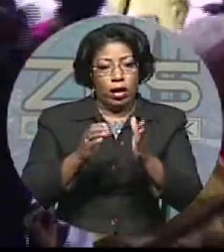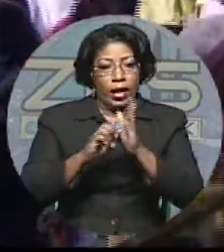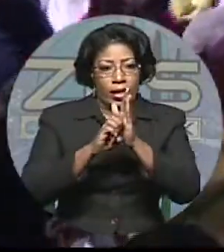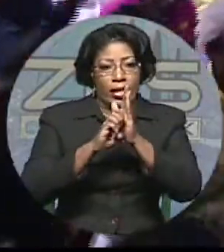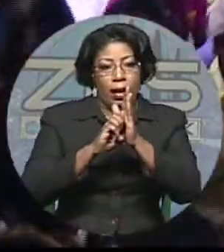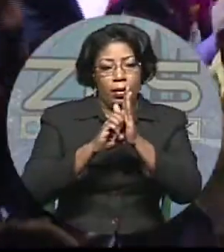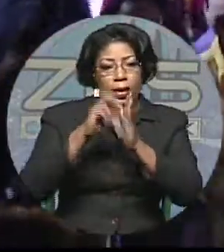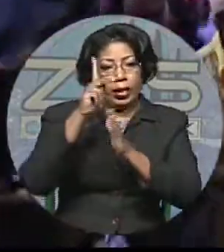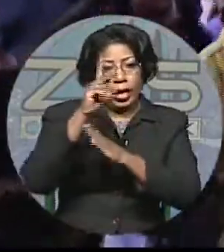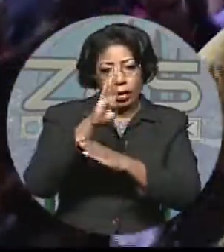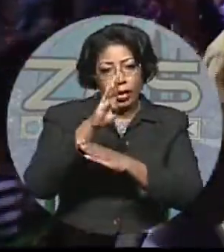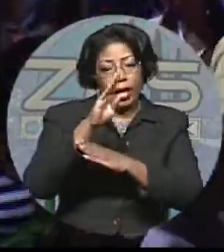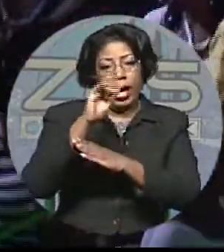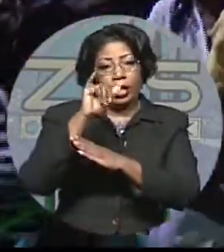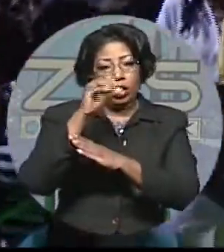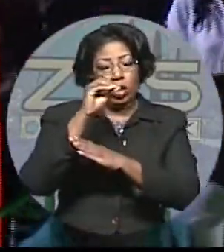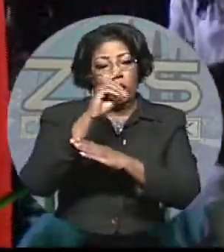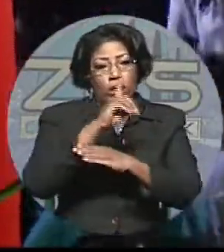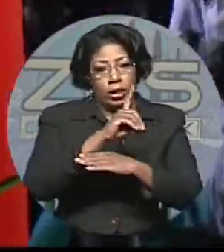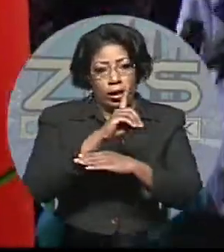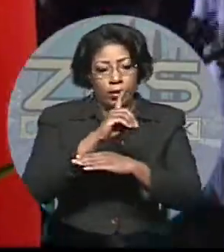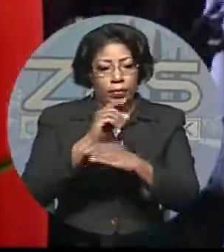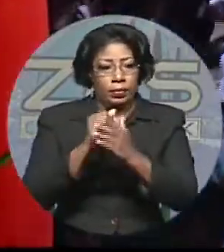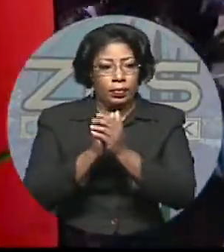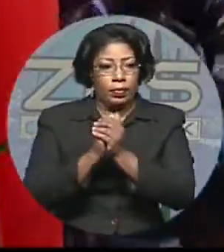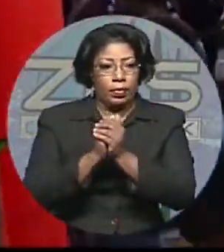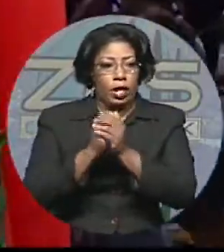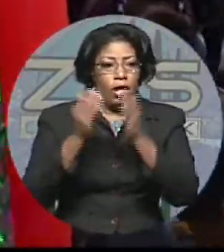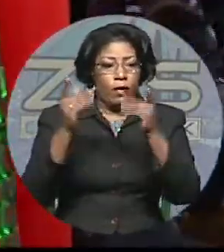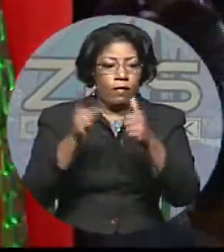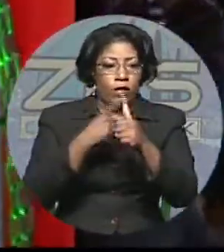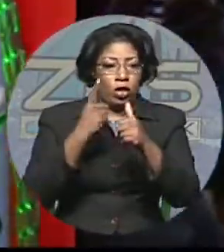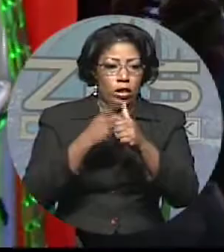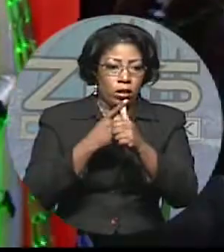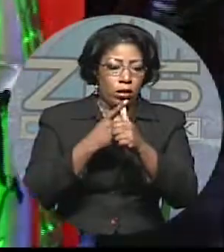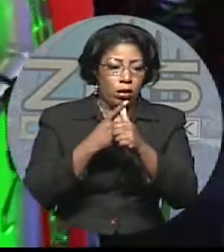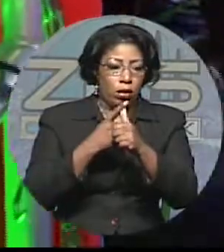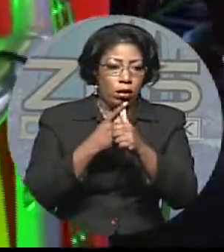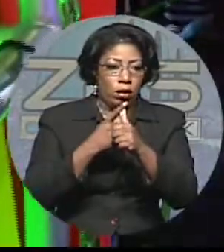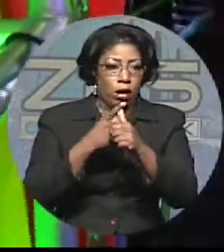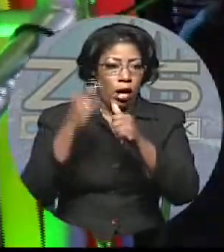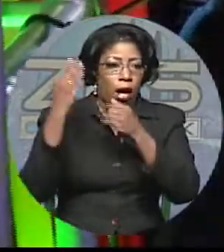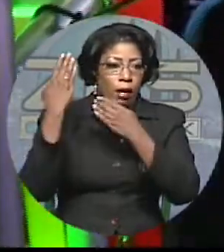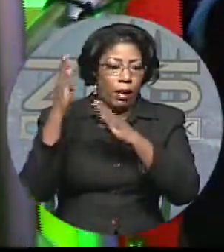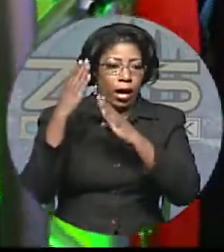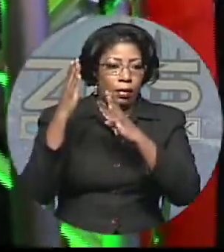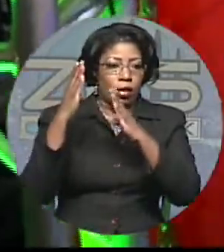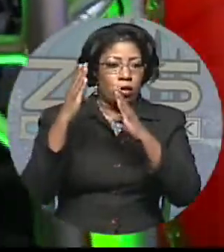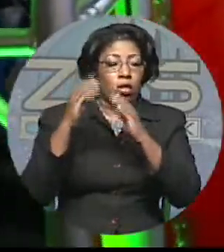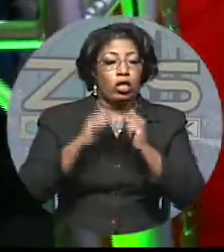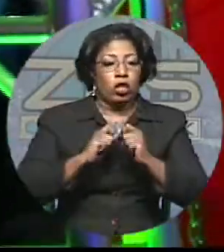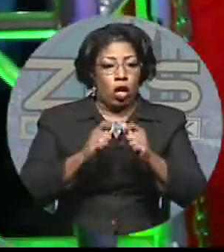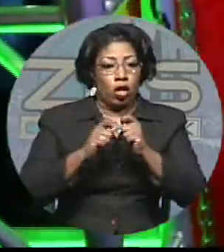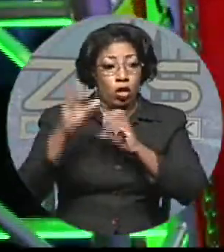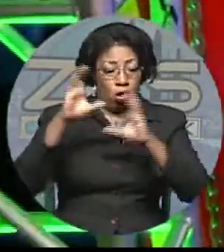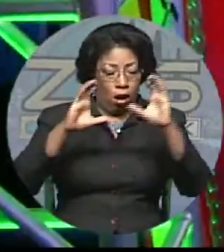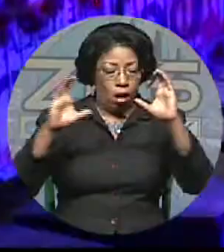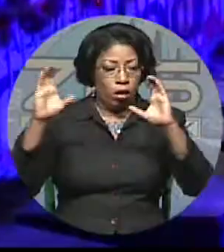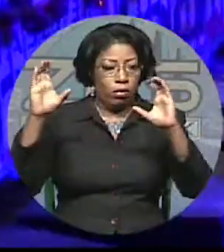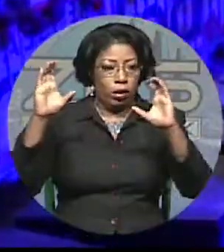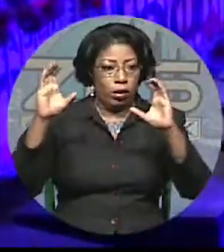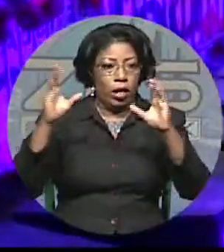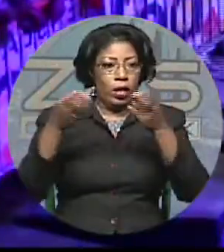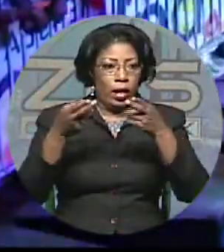performed just weeks before the highly anticipated first ever Bahamas Junkanoo Carnival is set to take place. The jam-packed